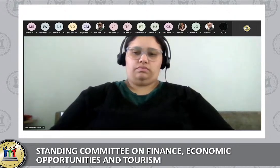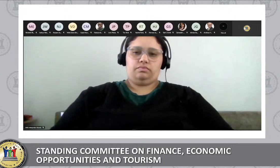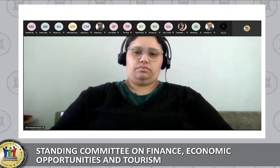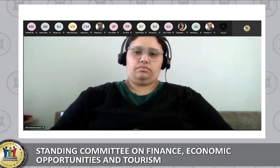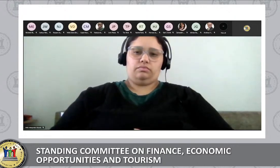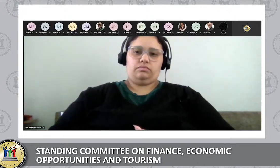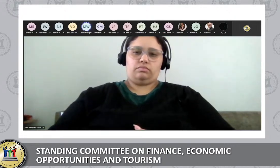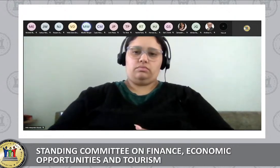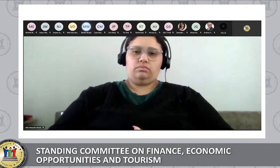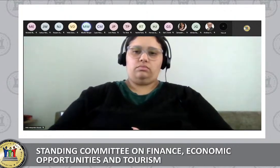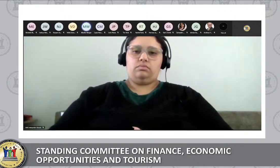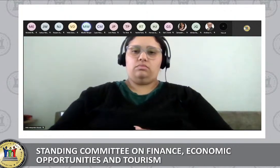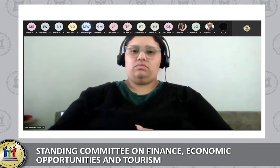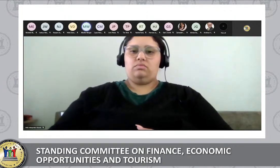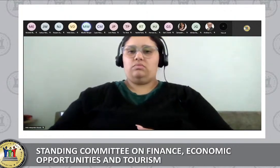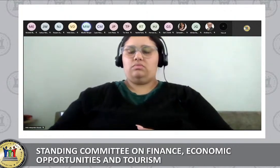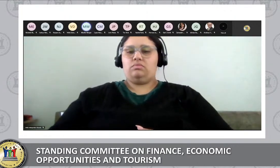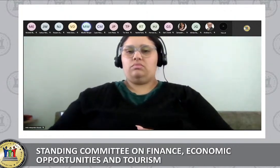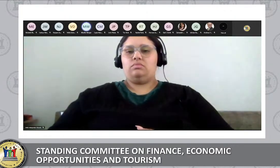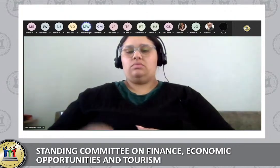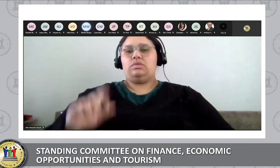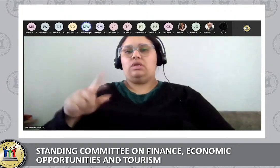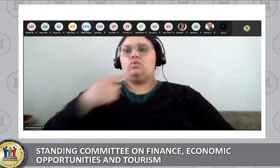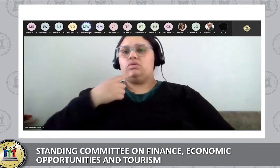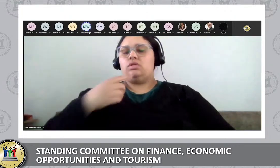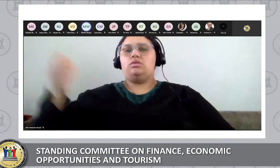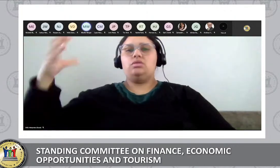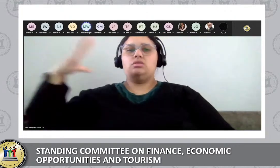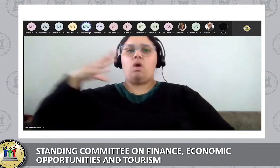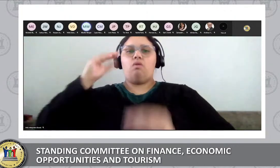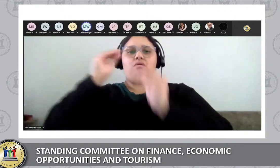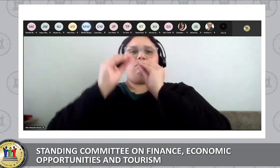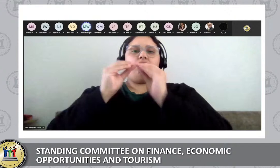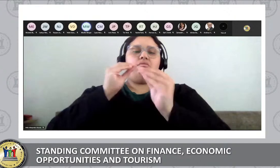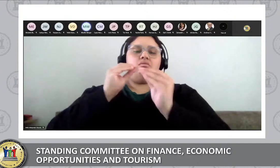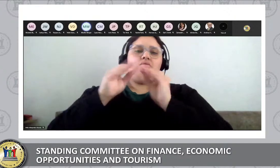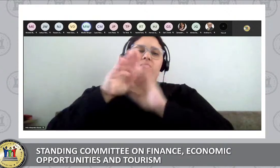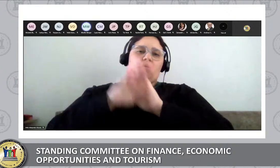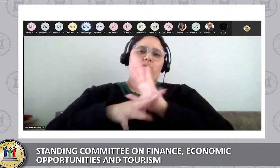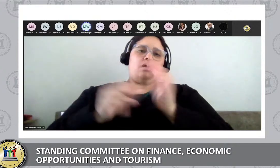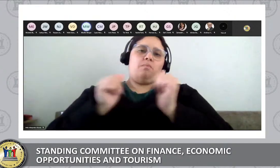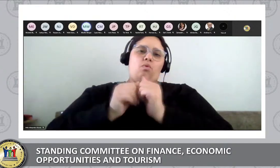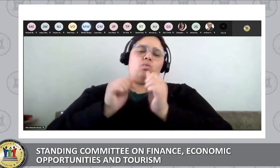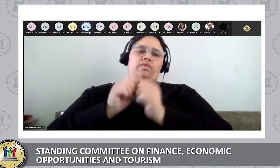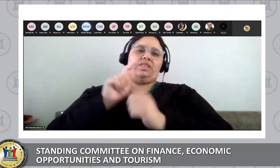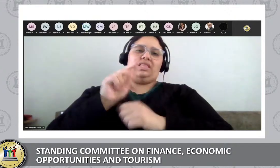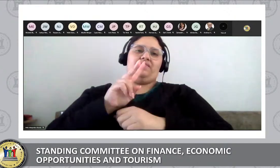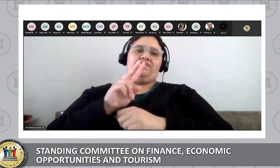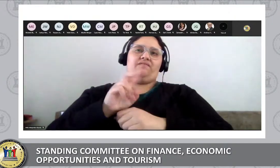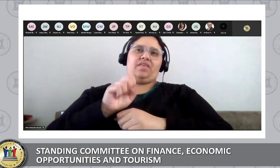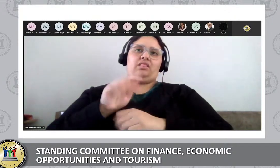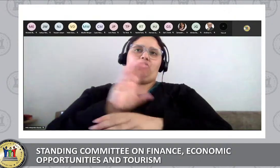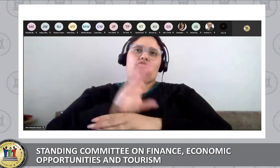Nizam, maybe just also mention the solar installers program and the partnership with the TVET colleges.